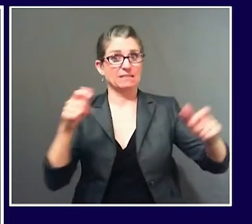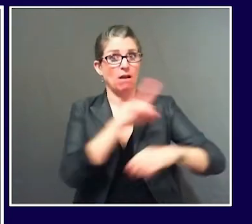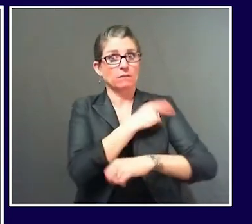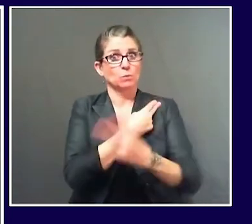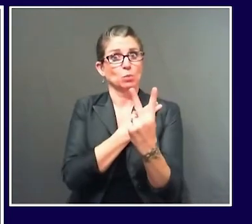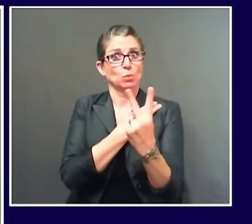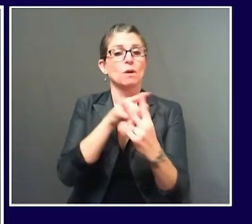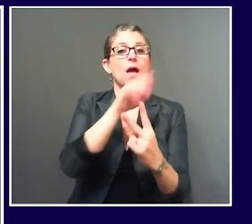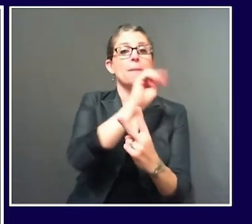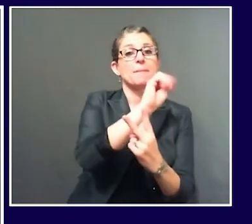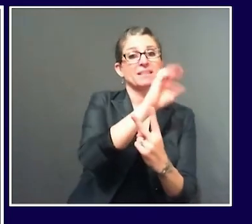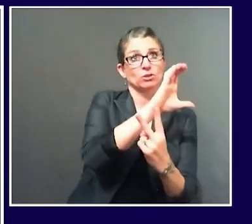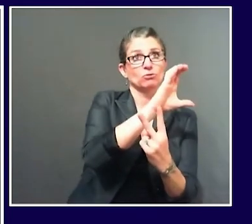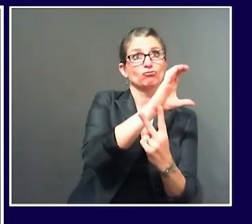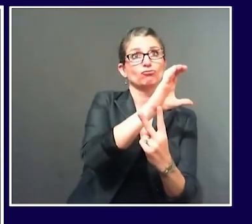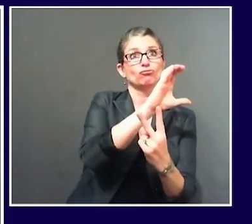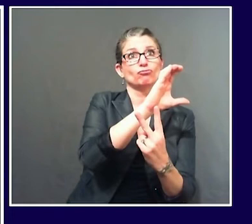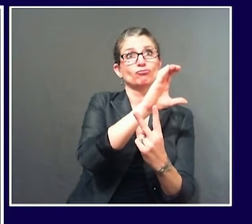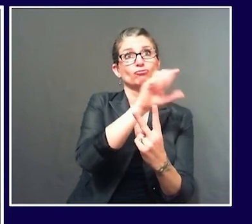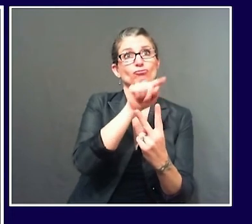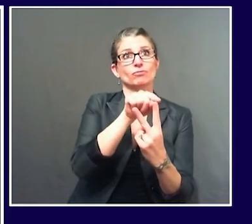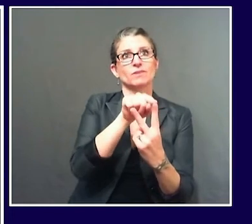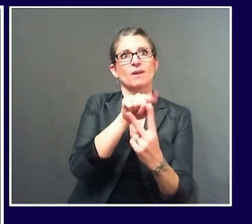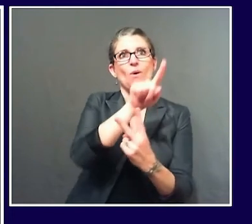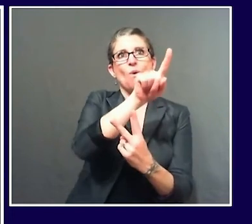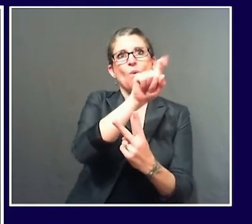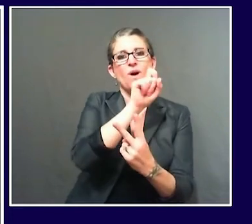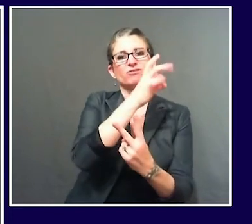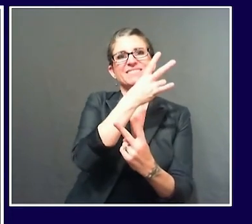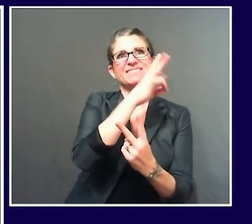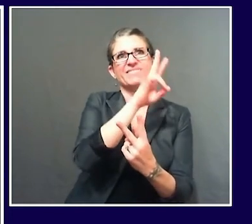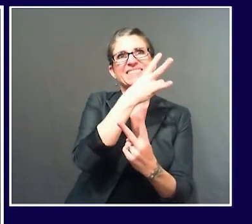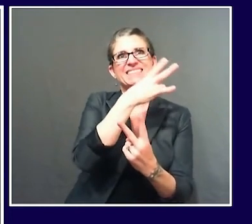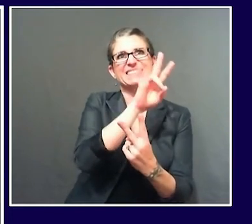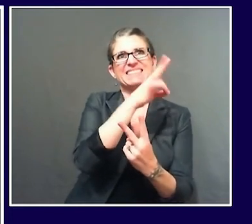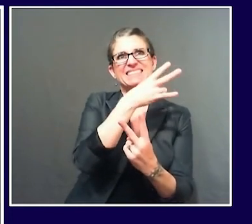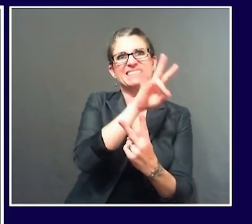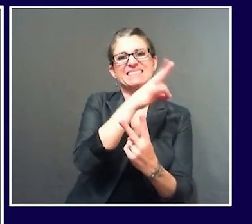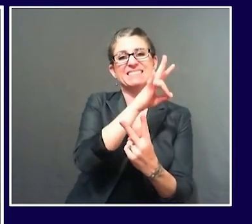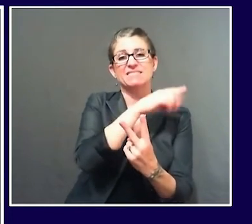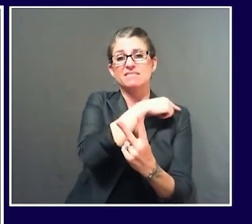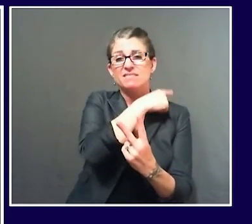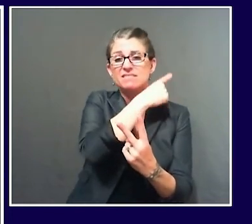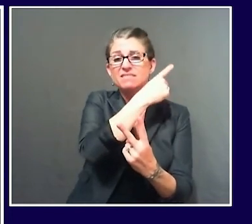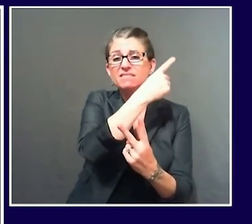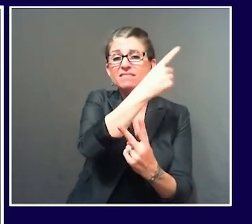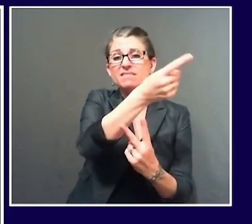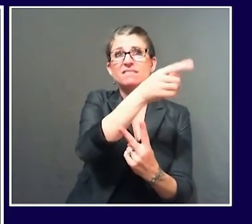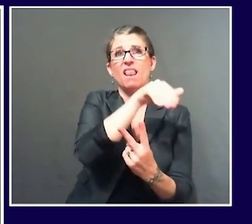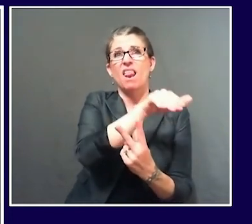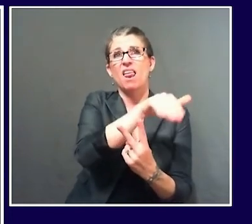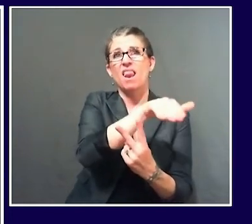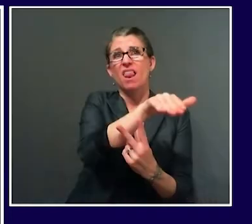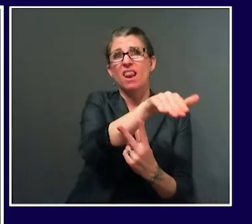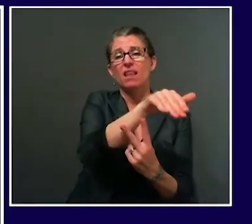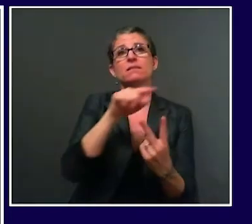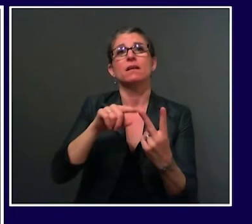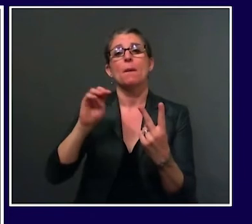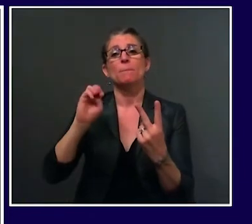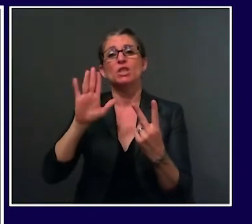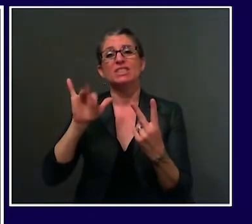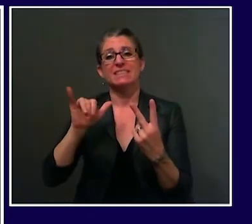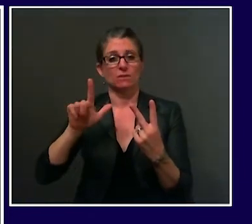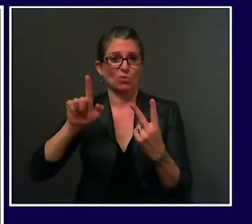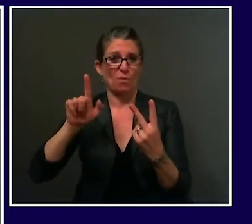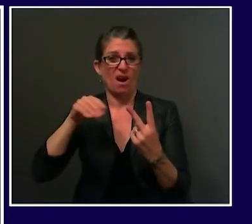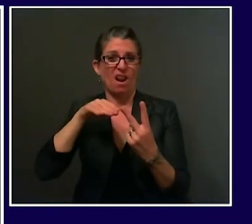of 117 hospitalizations, and at Mercy, a total of 21 hospitalizations,